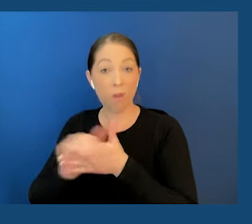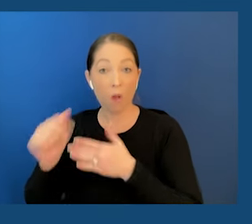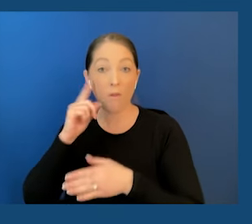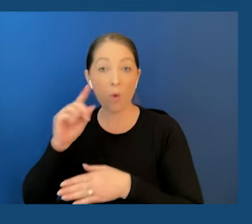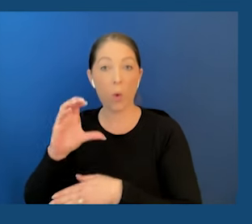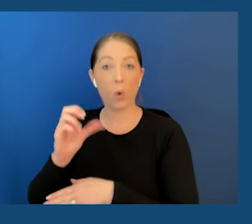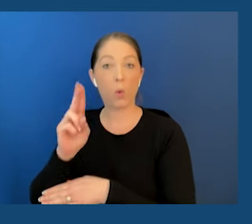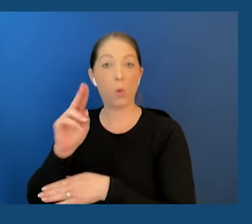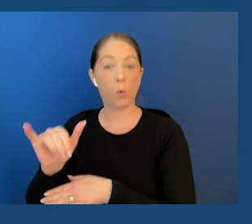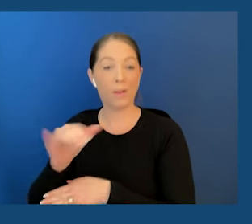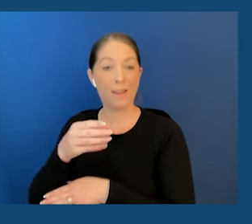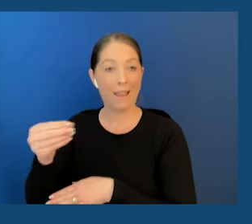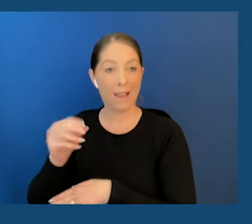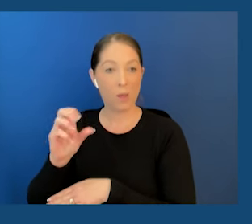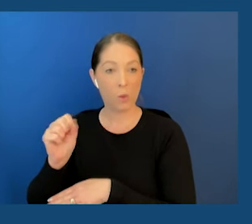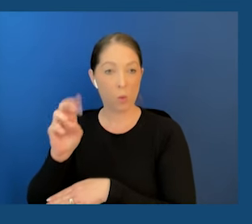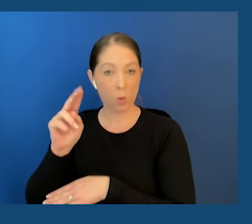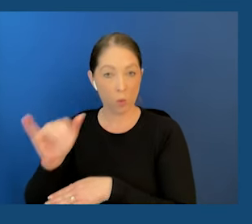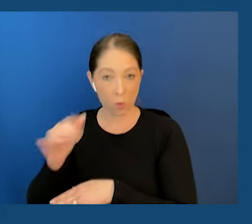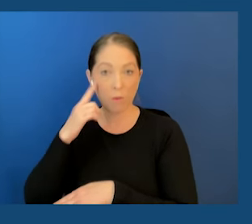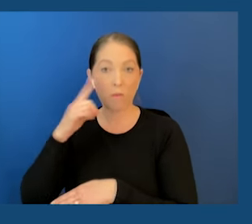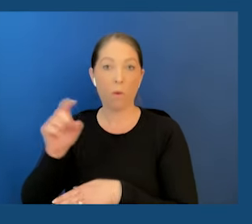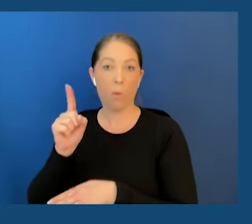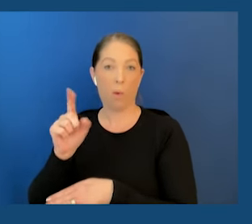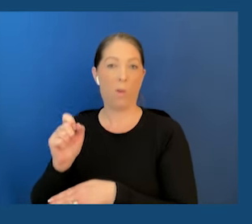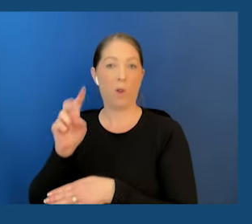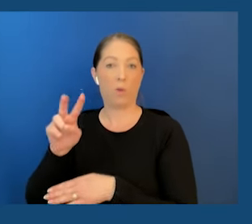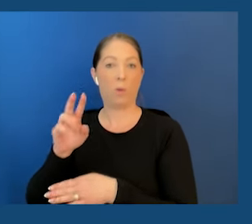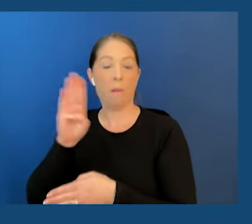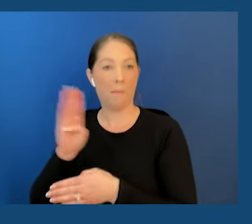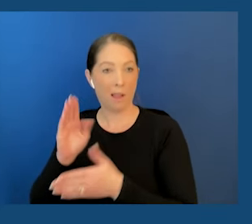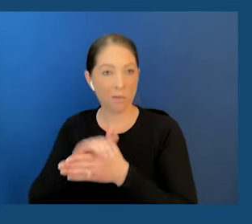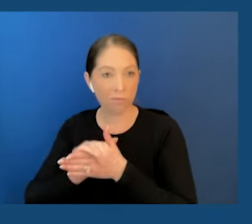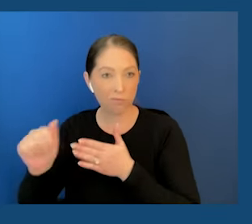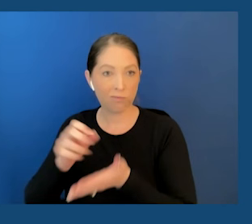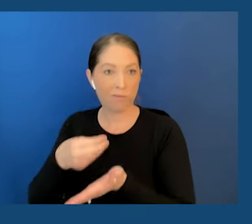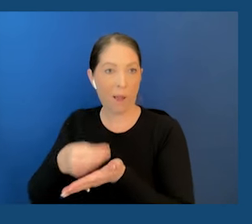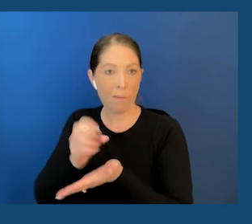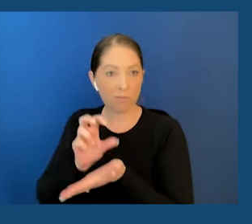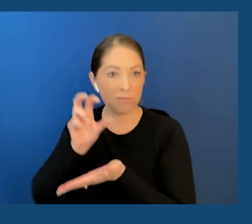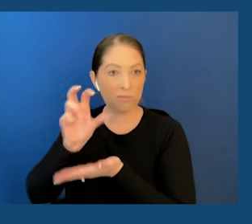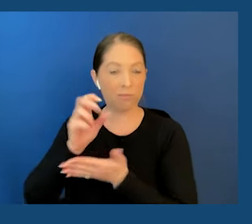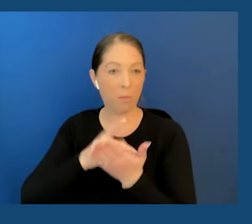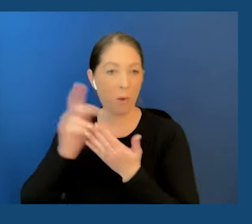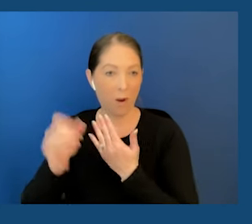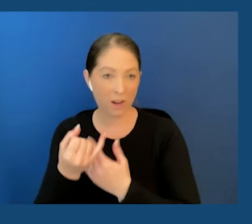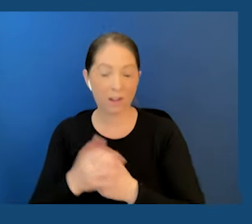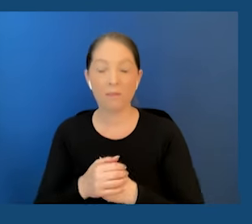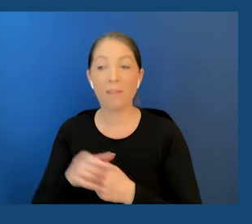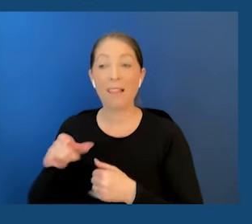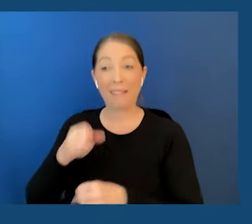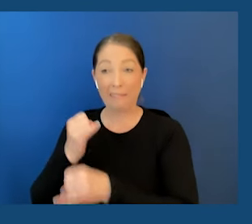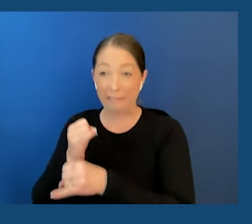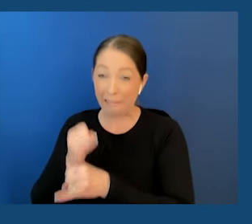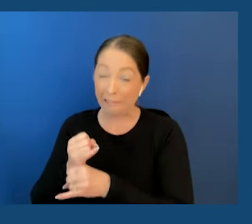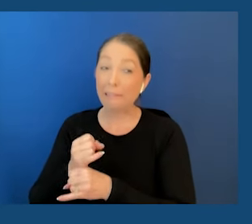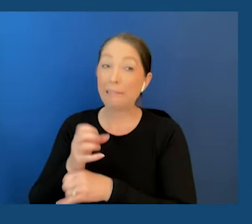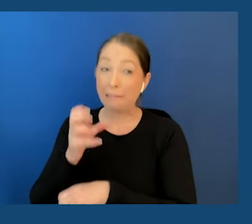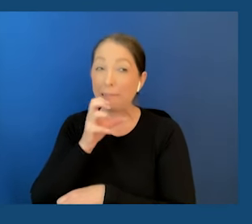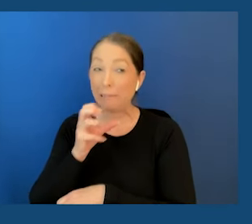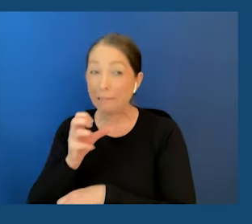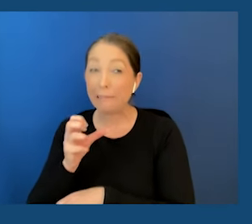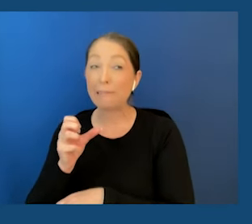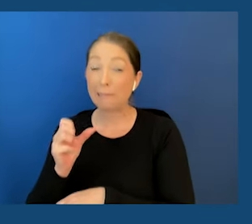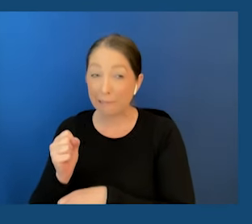$1.2 billion in capital projects. We have to do this. These institutions are getting older. They're getting run down. And when you're